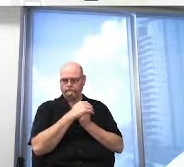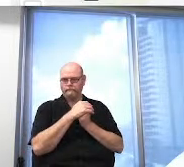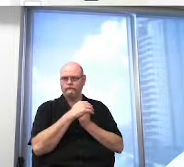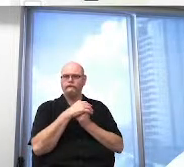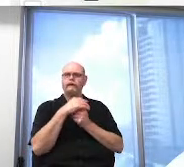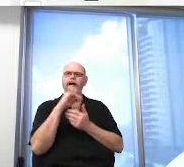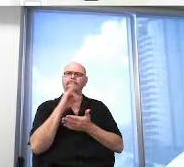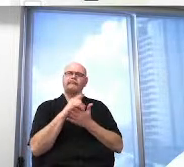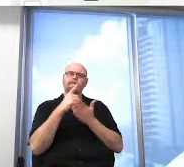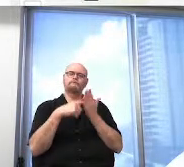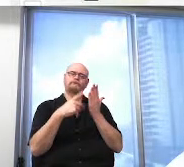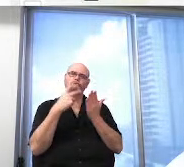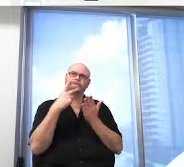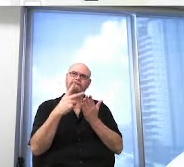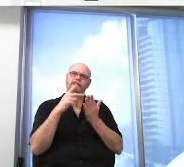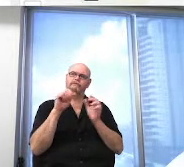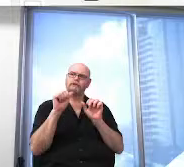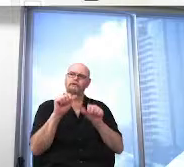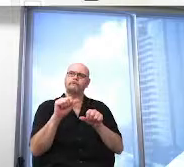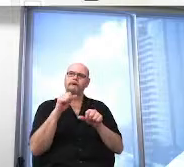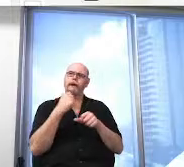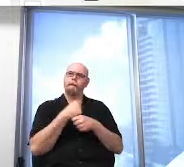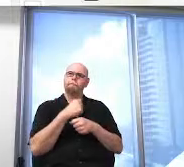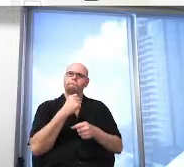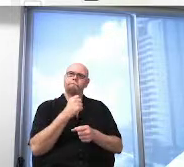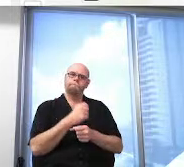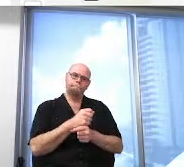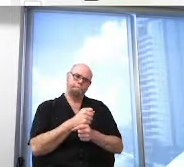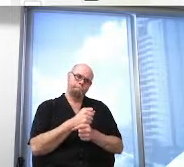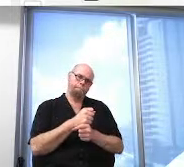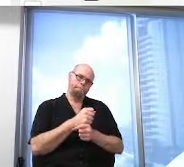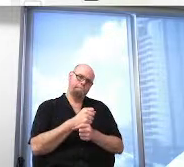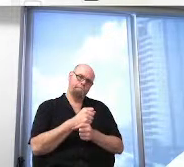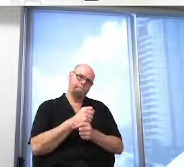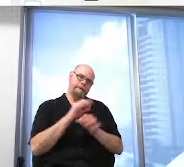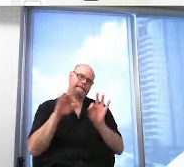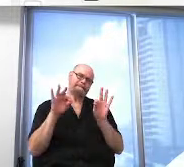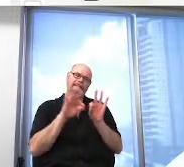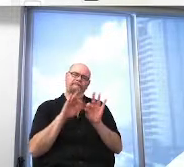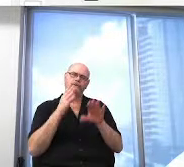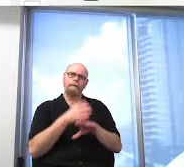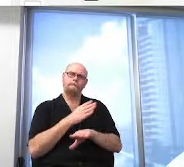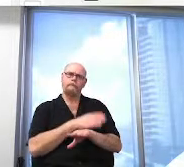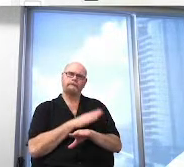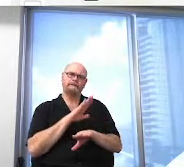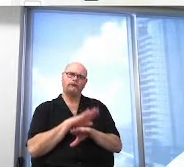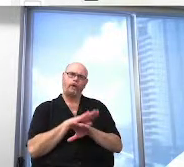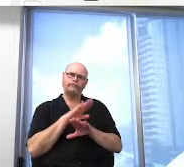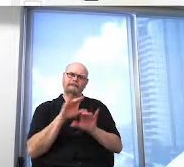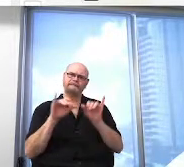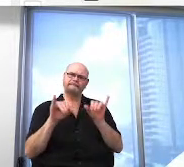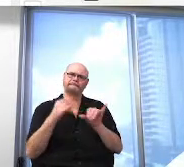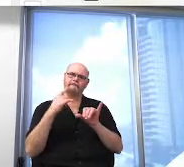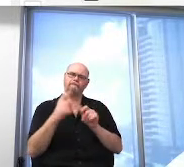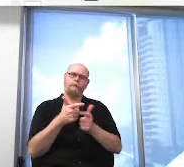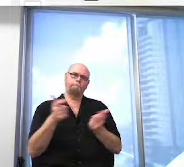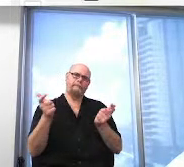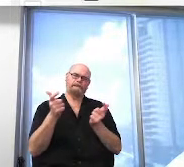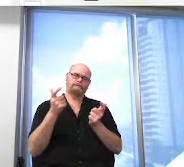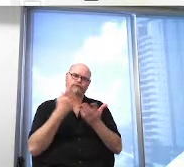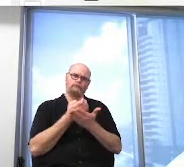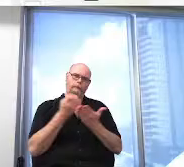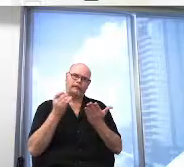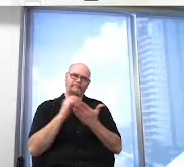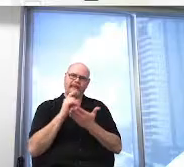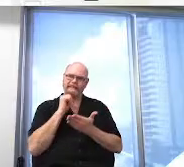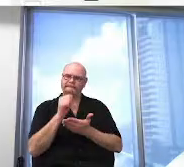respectful, but that is what you're seeing is you are able to make significant improvements on the system, particularly on major equipment that is either